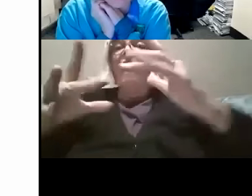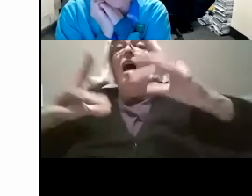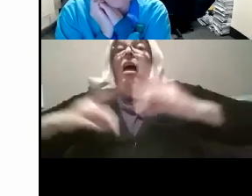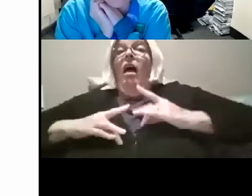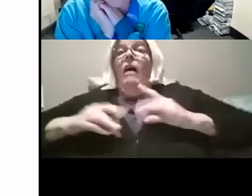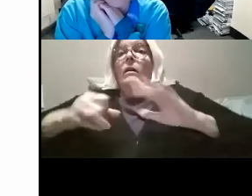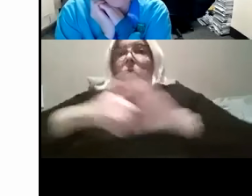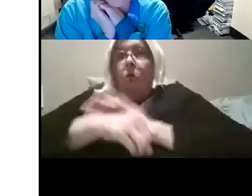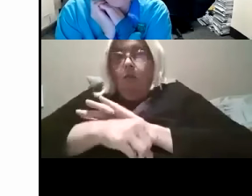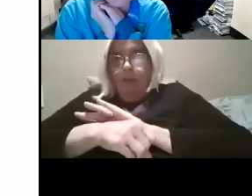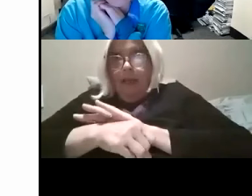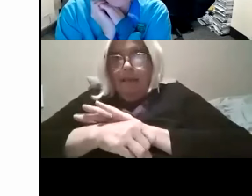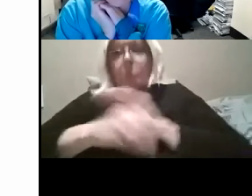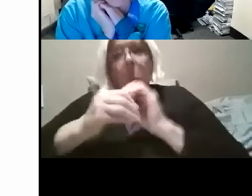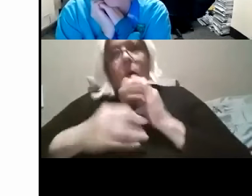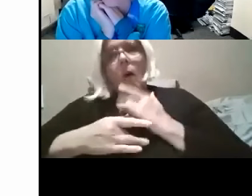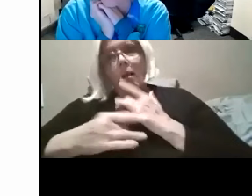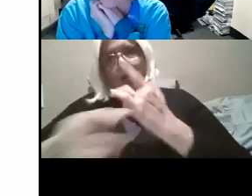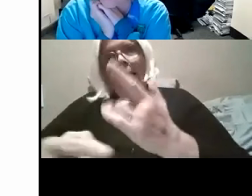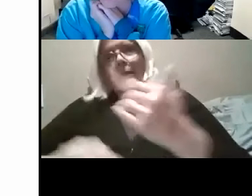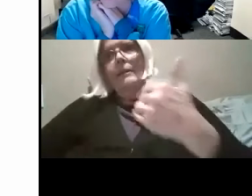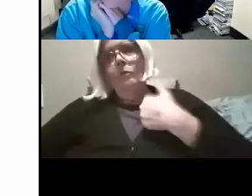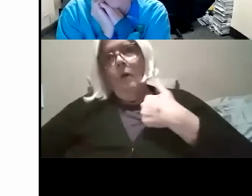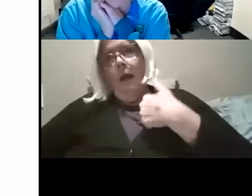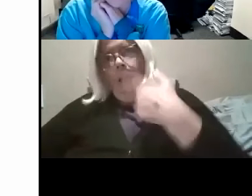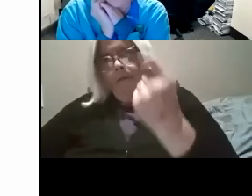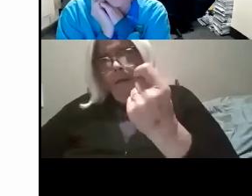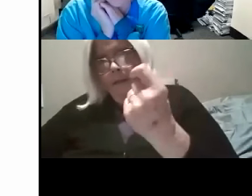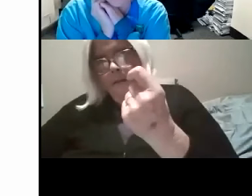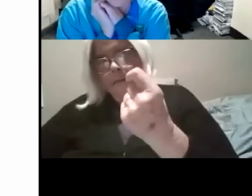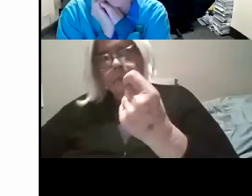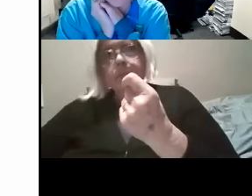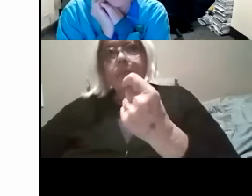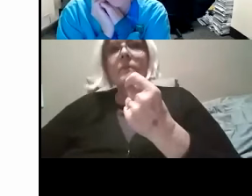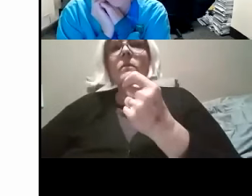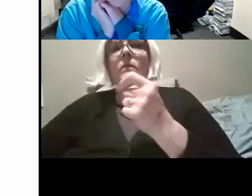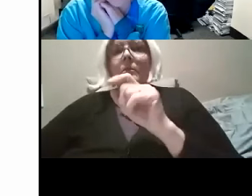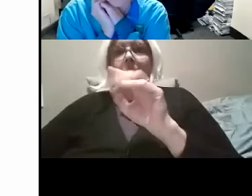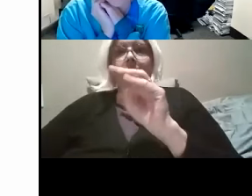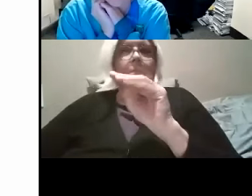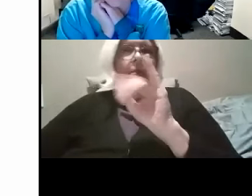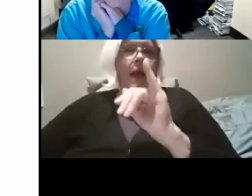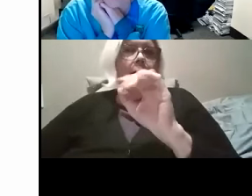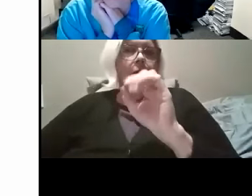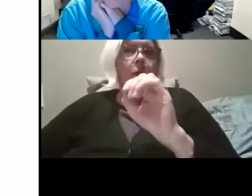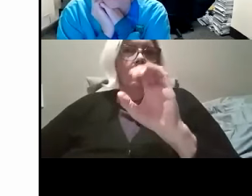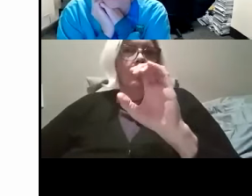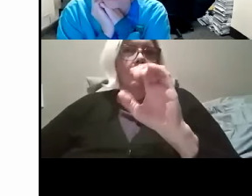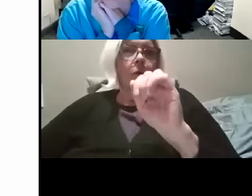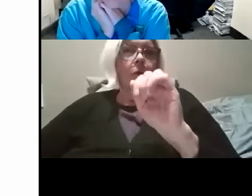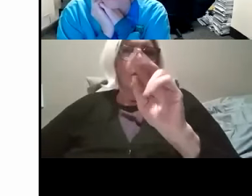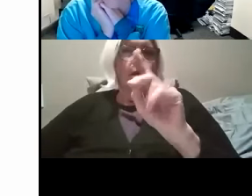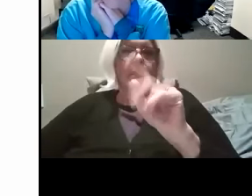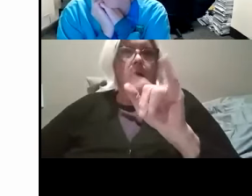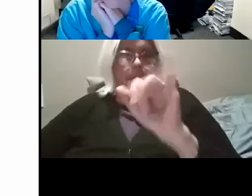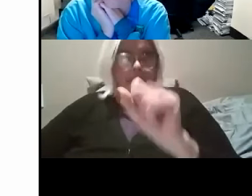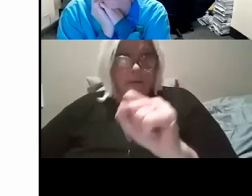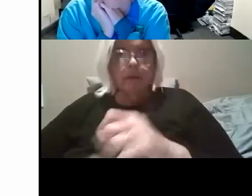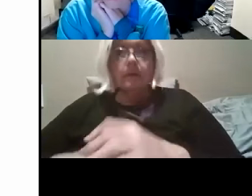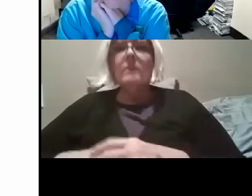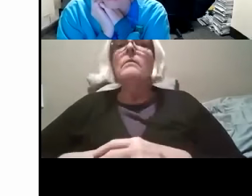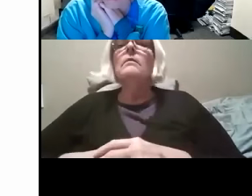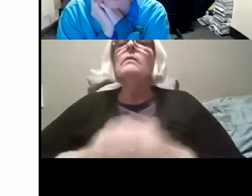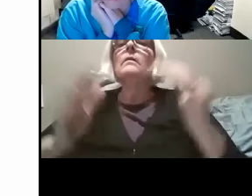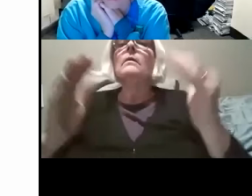So, another common thing that we're asked about, not just for COVID vaccine, but I think for all vaccine, is long-term